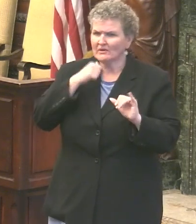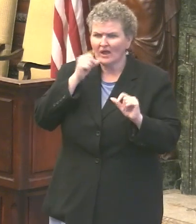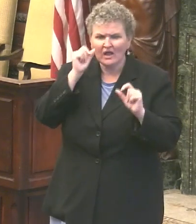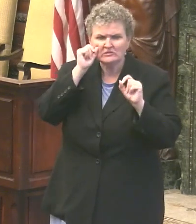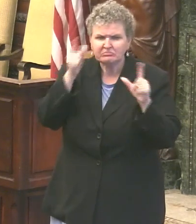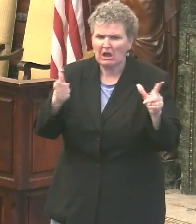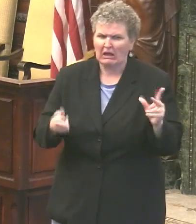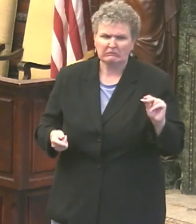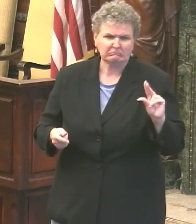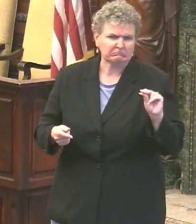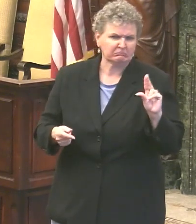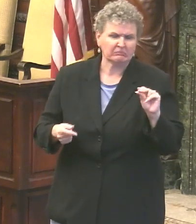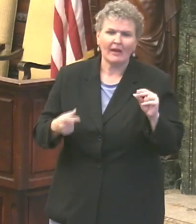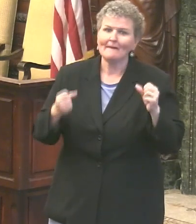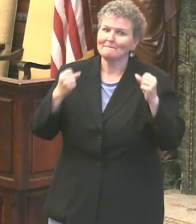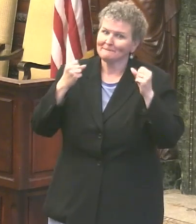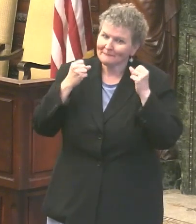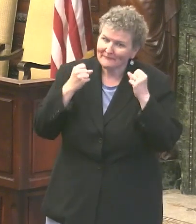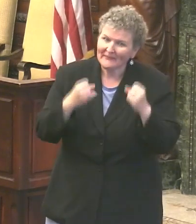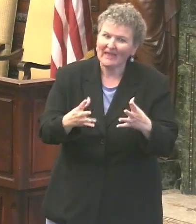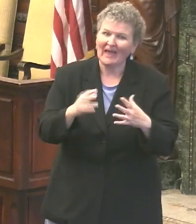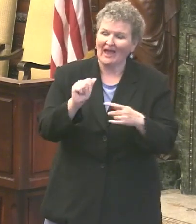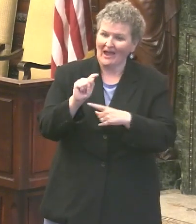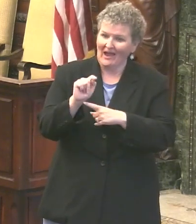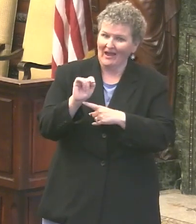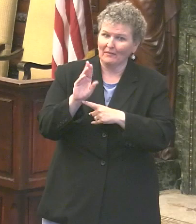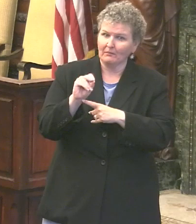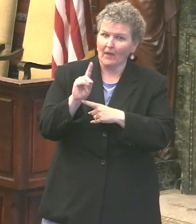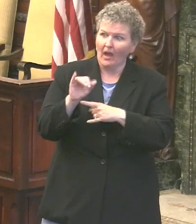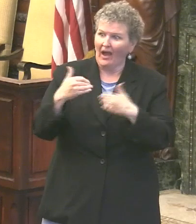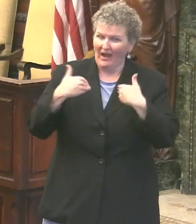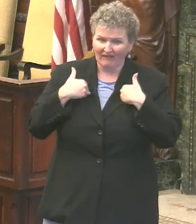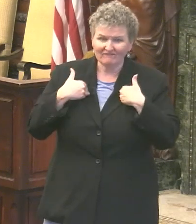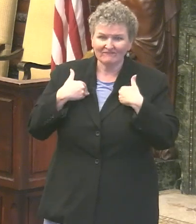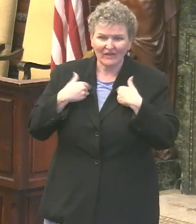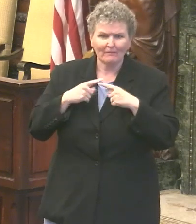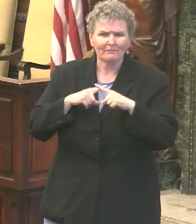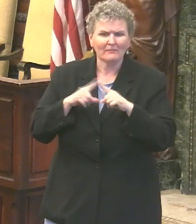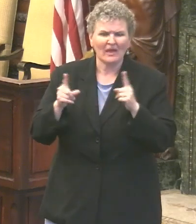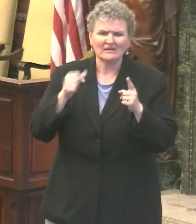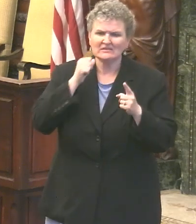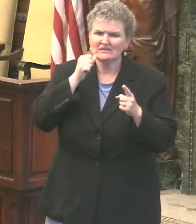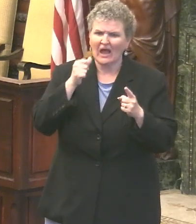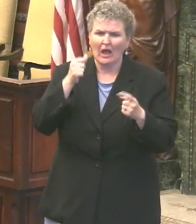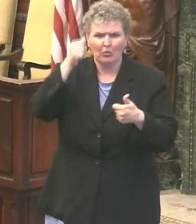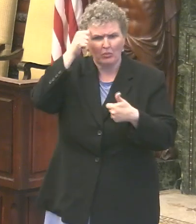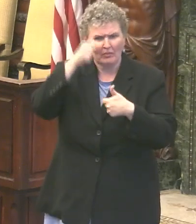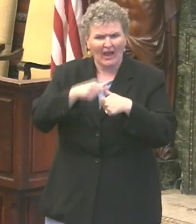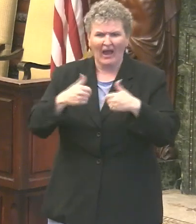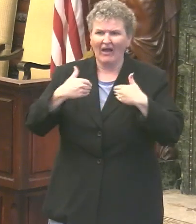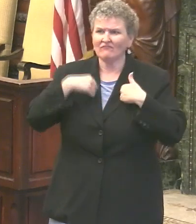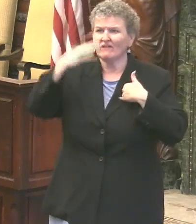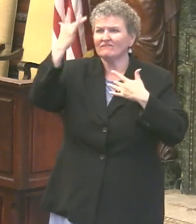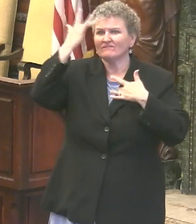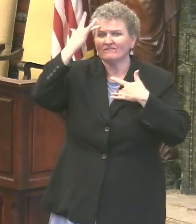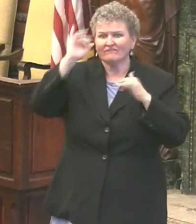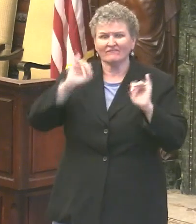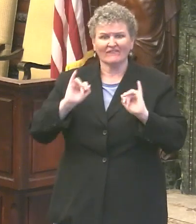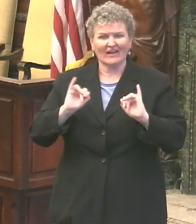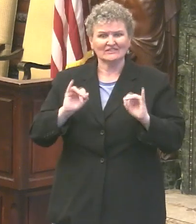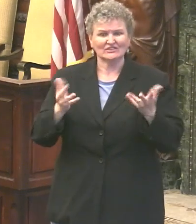many people who would have antibodies that would have no recollection of having been infected because many people have this infection without any